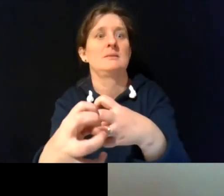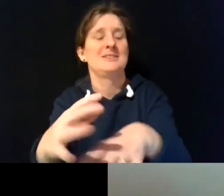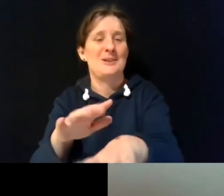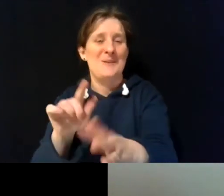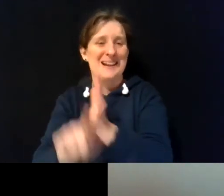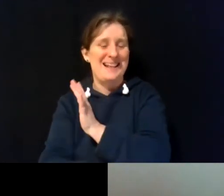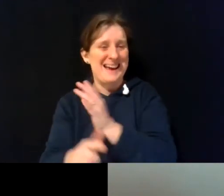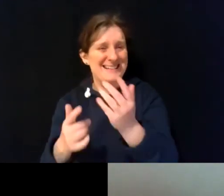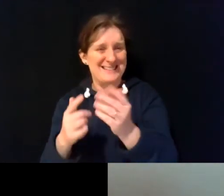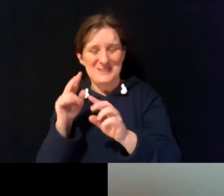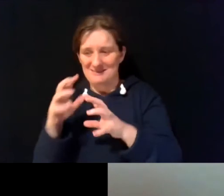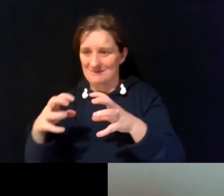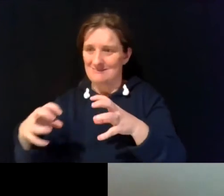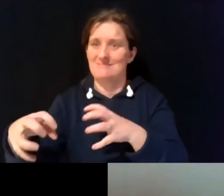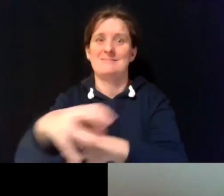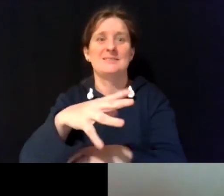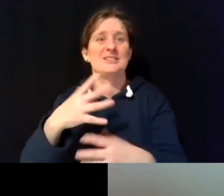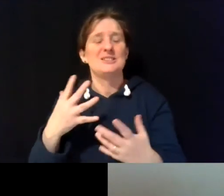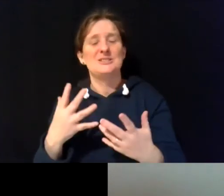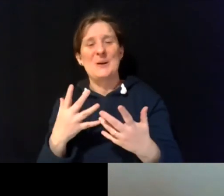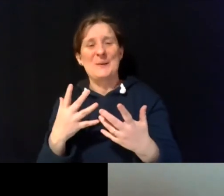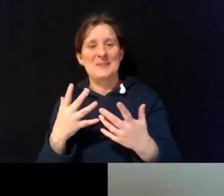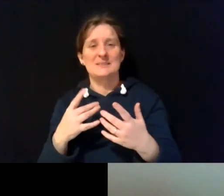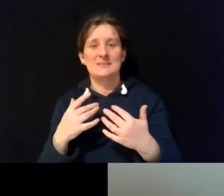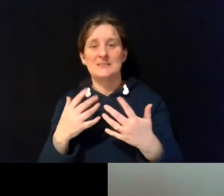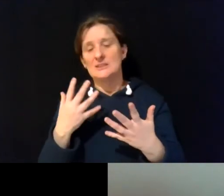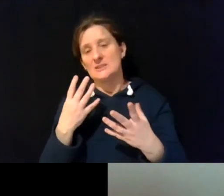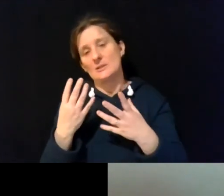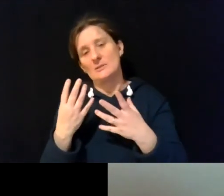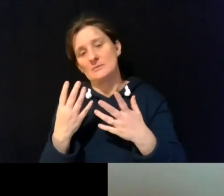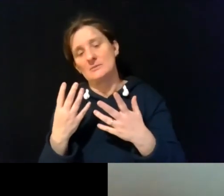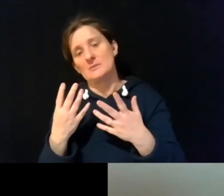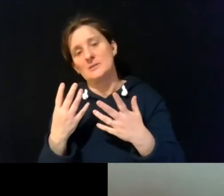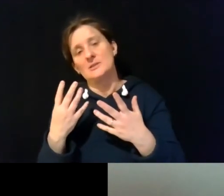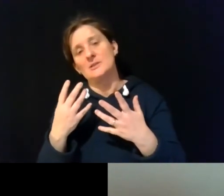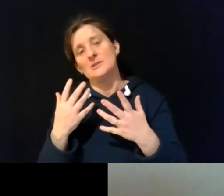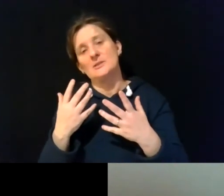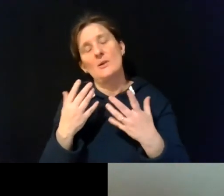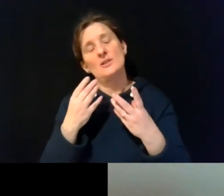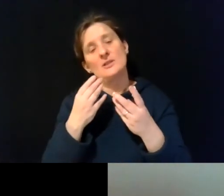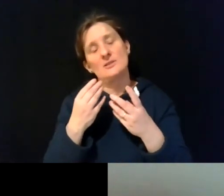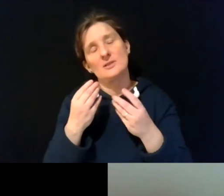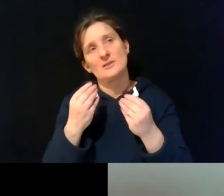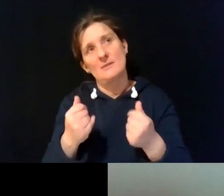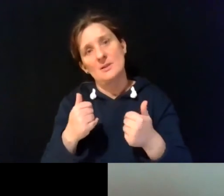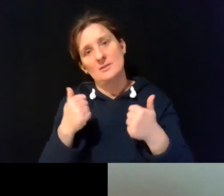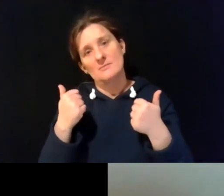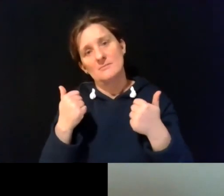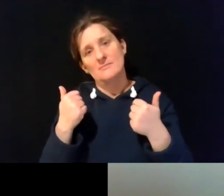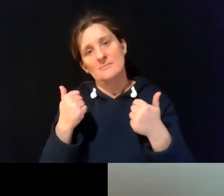as a tourist, and there are probably evenings where you get a much better view of the other 6 planets than others. But I don't think there's a